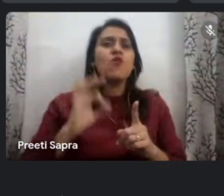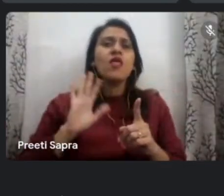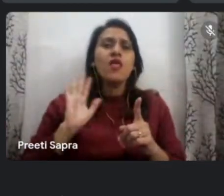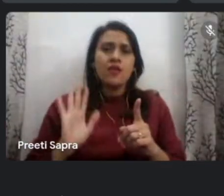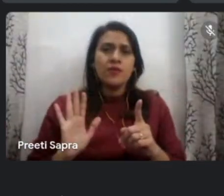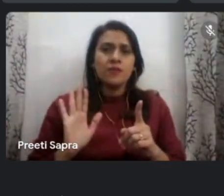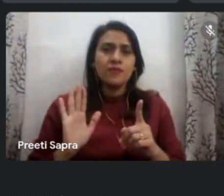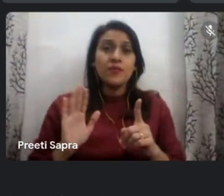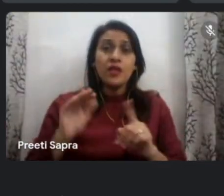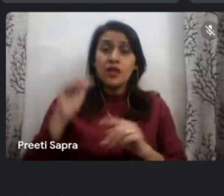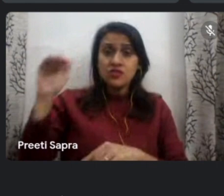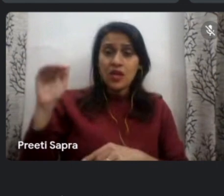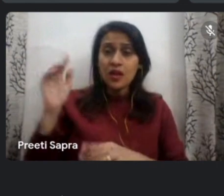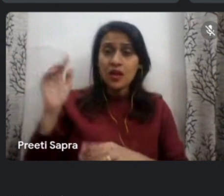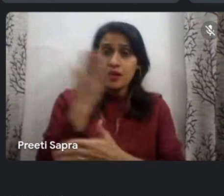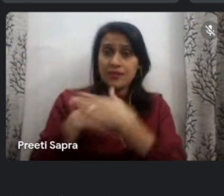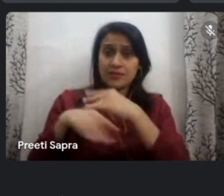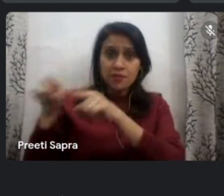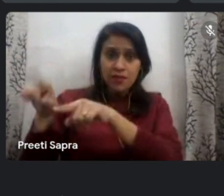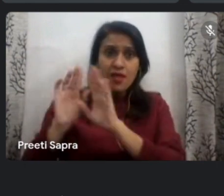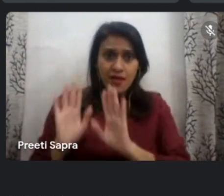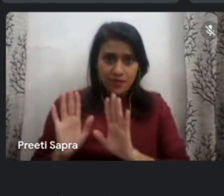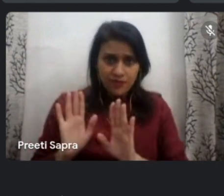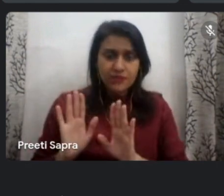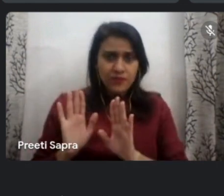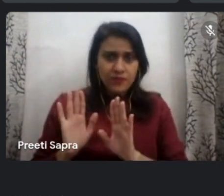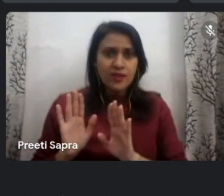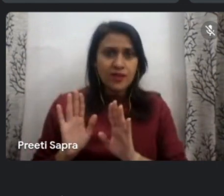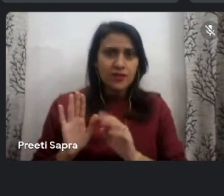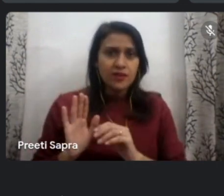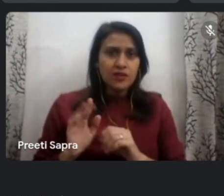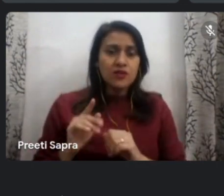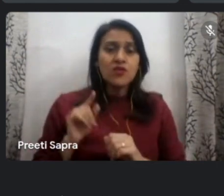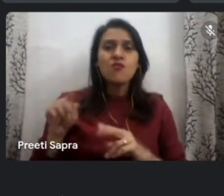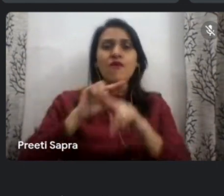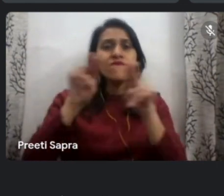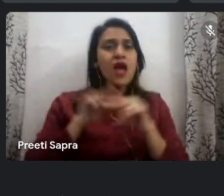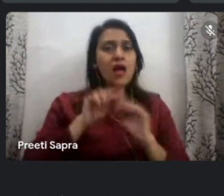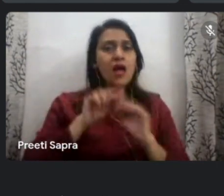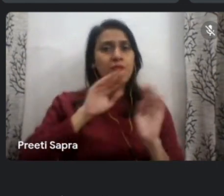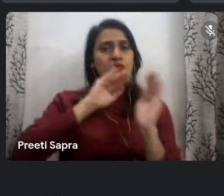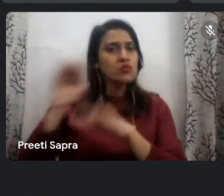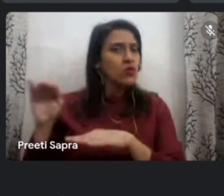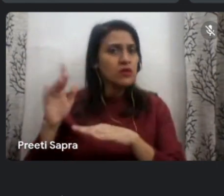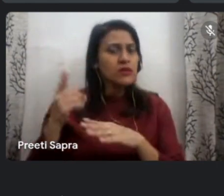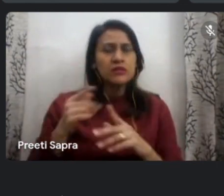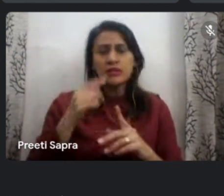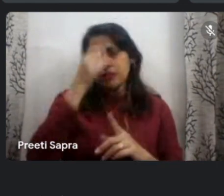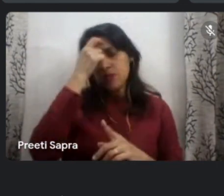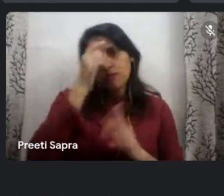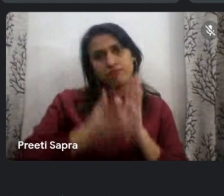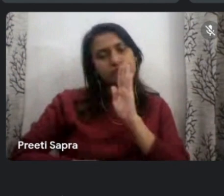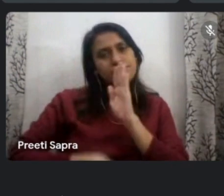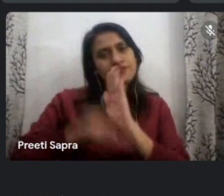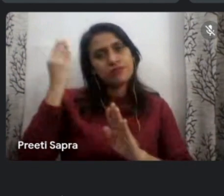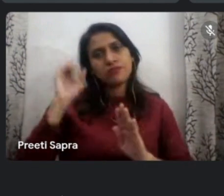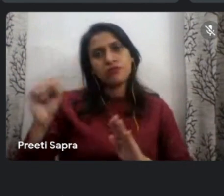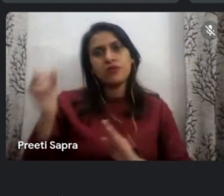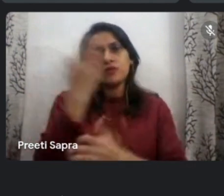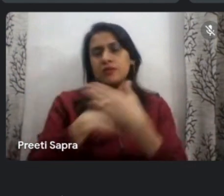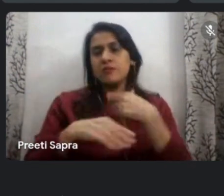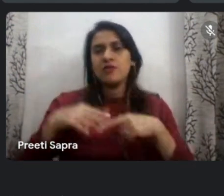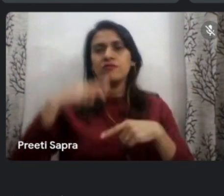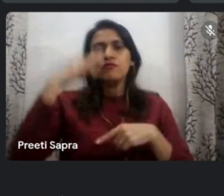with disability does not get this support of the family, it is really difficult for the child to come up in